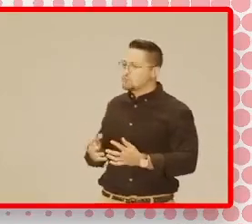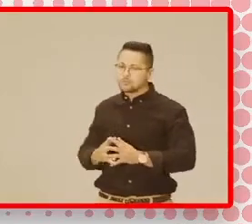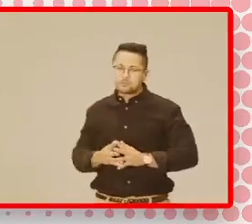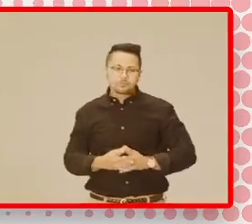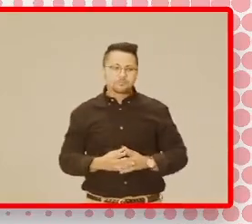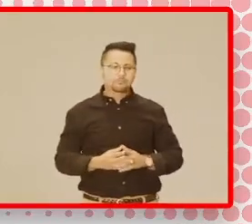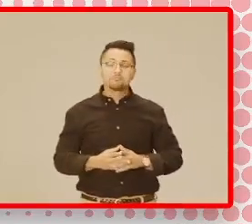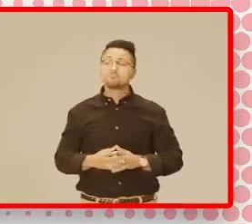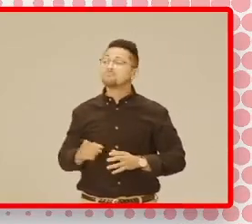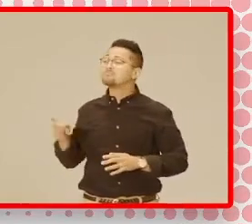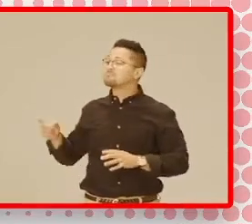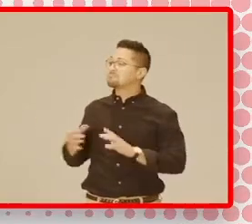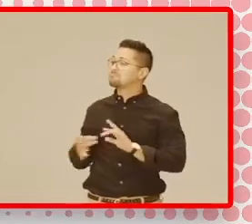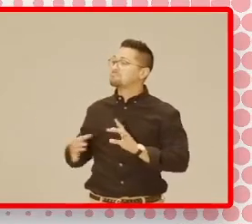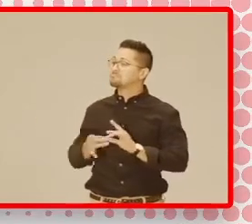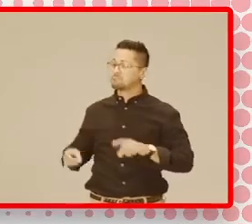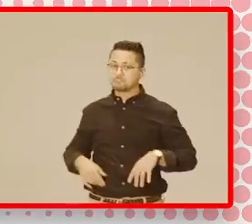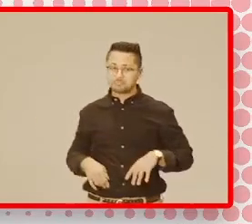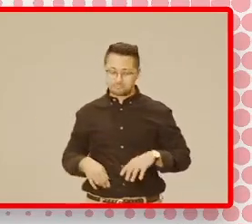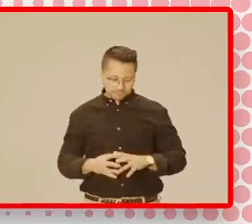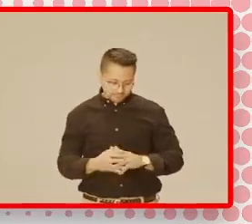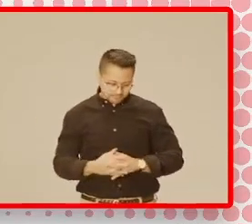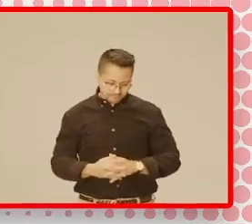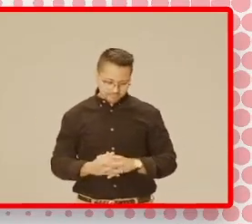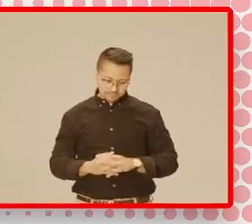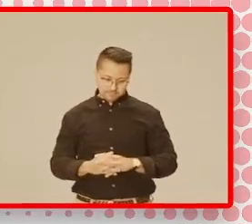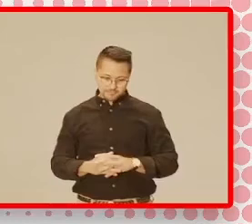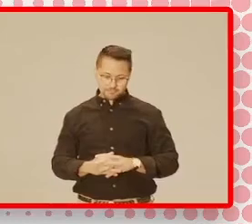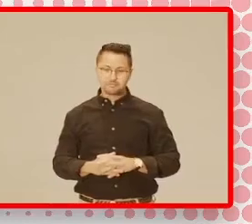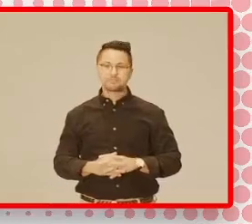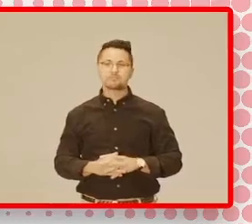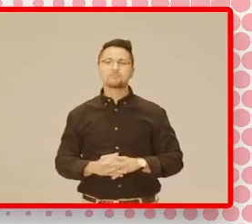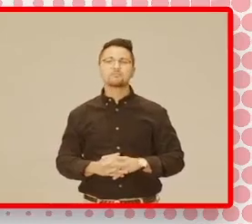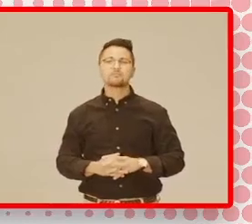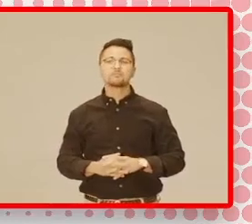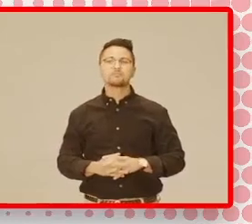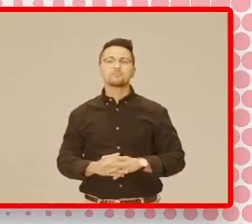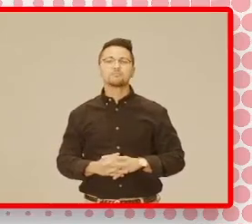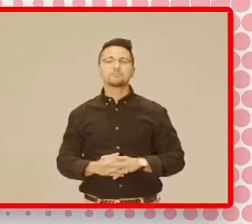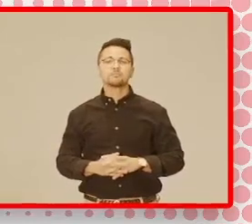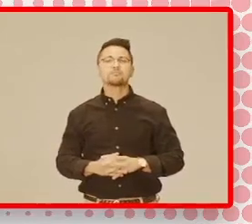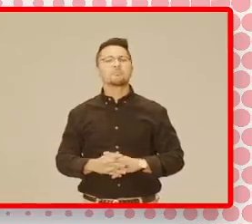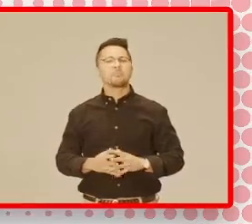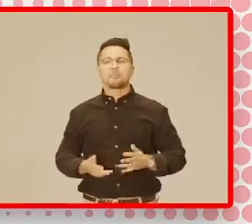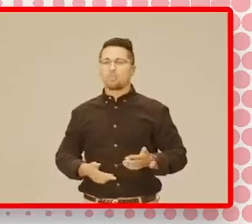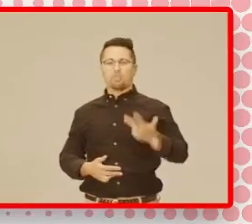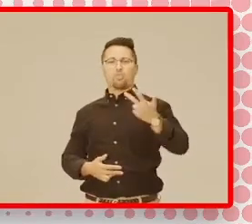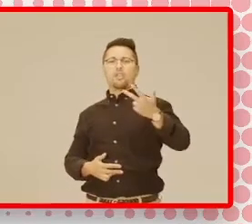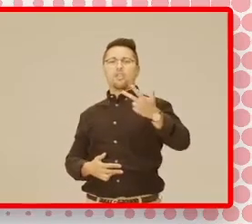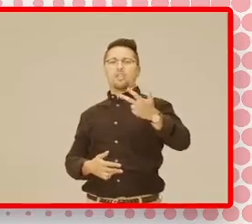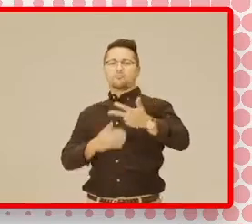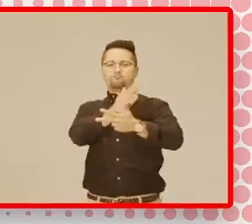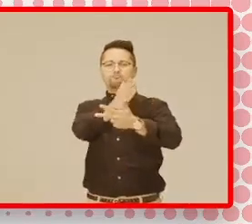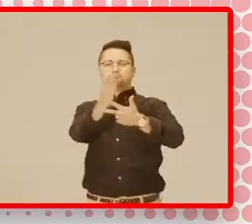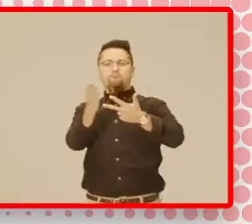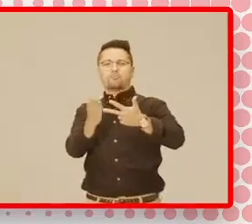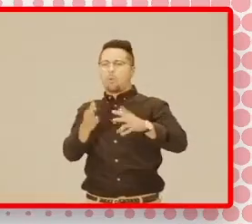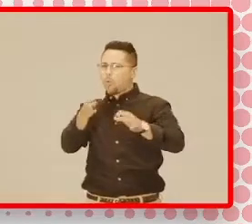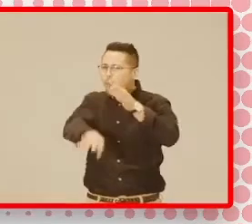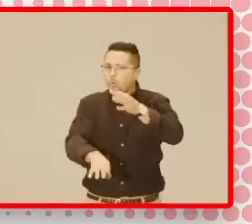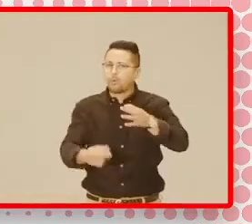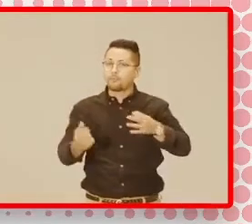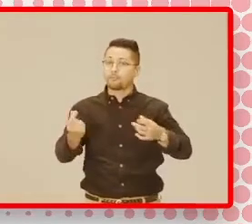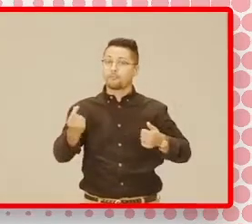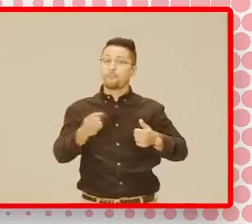He said 3 example things. Number